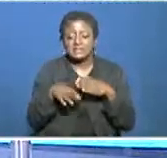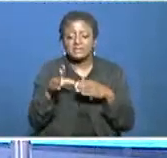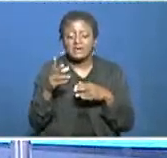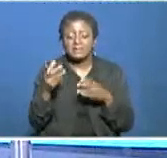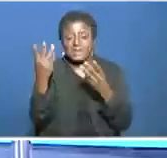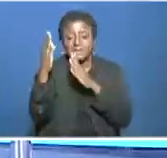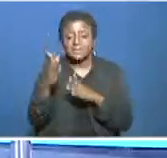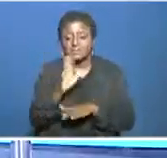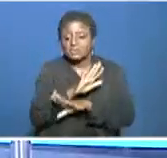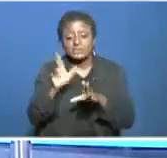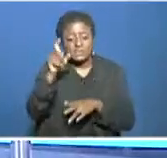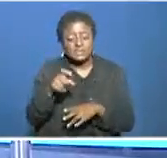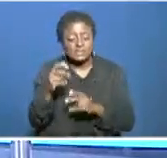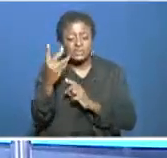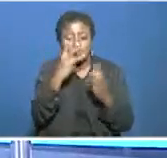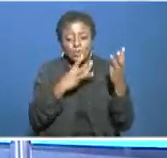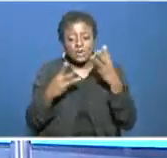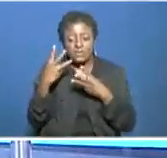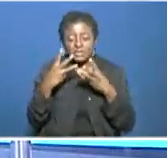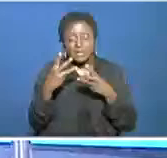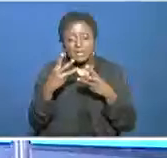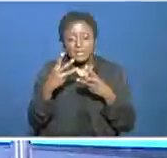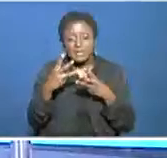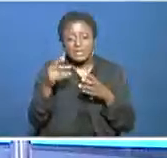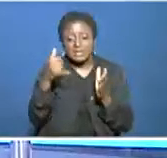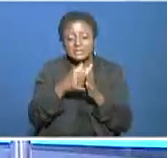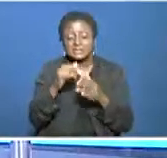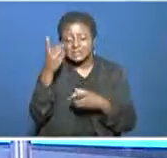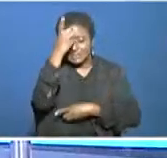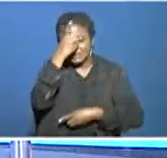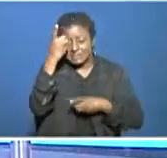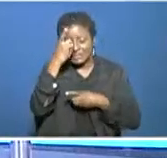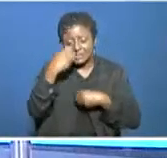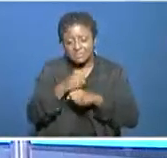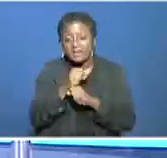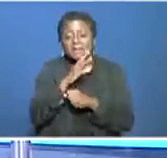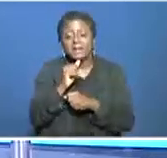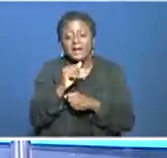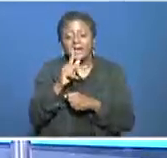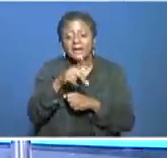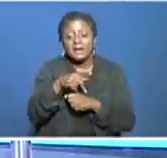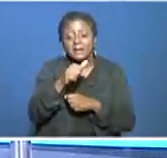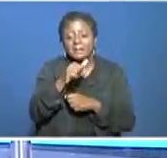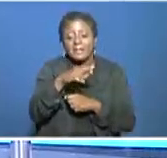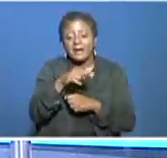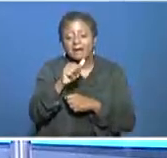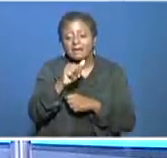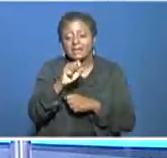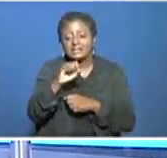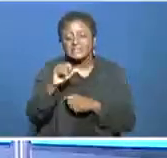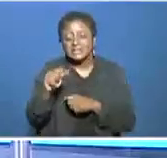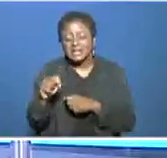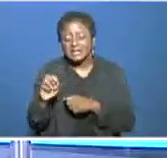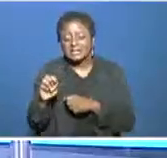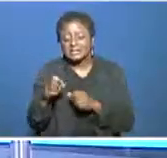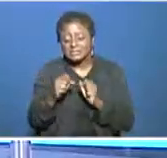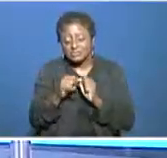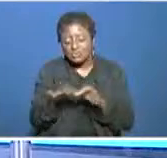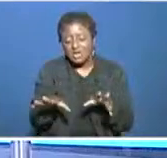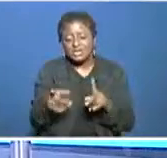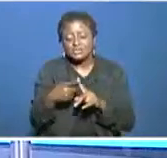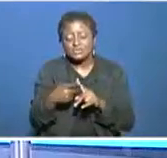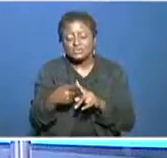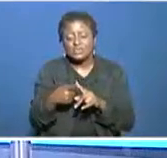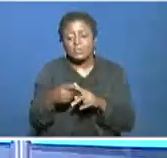Malaria is defined as a disease caused by a parasite that spread to humans through infected mosquito bites. Those infected